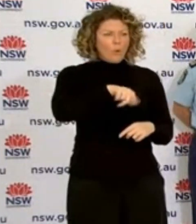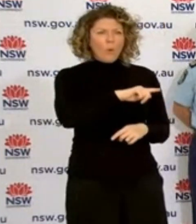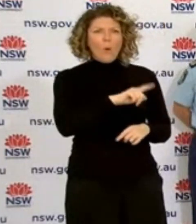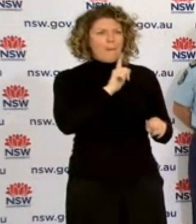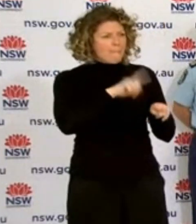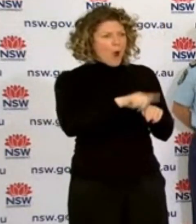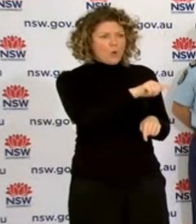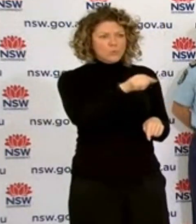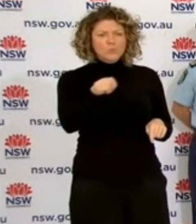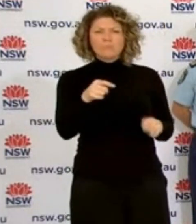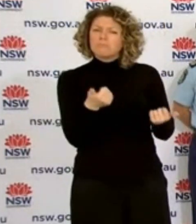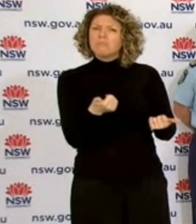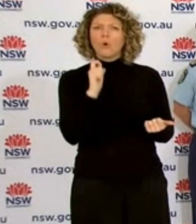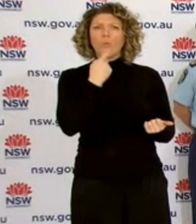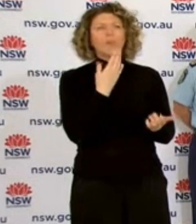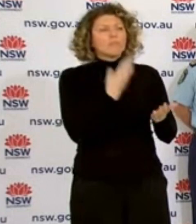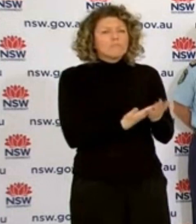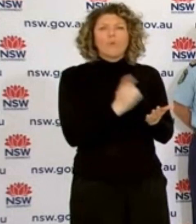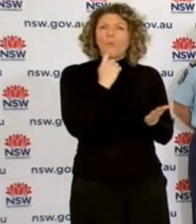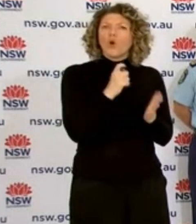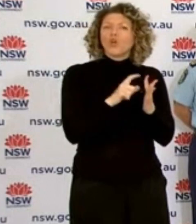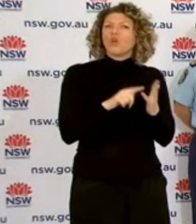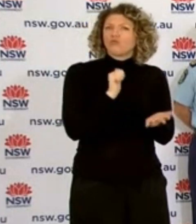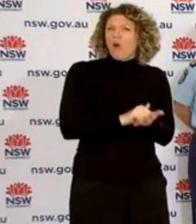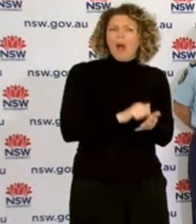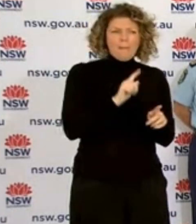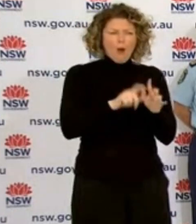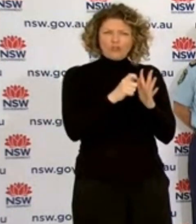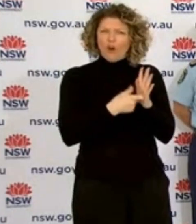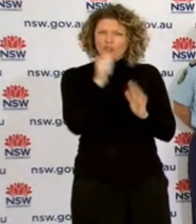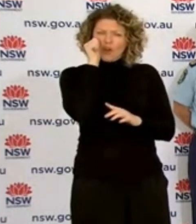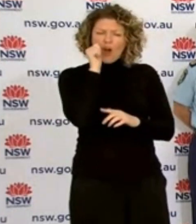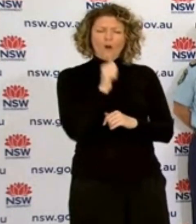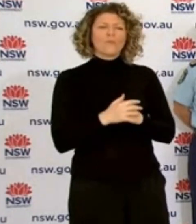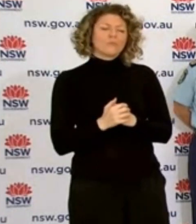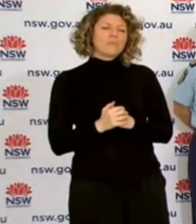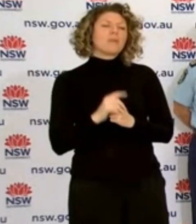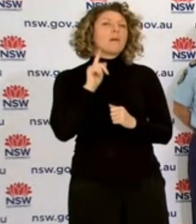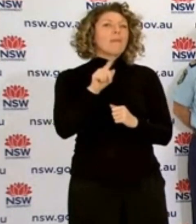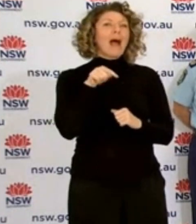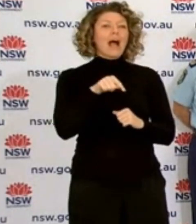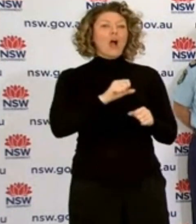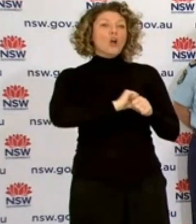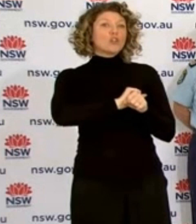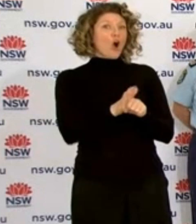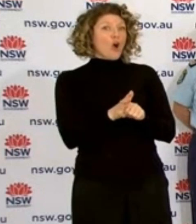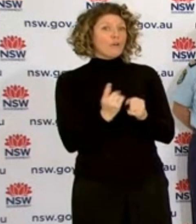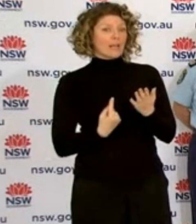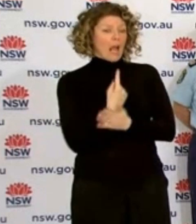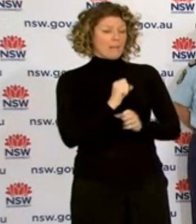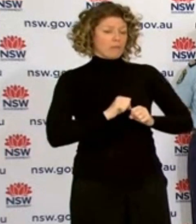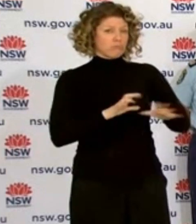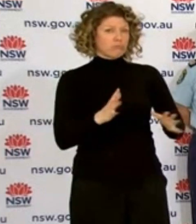believe that most people do the right thing. So that's our starting premise. I think the pandemic has shown